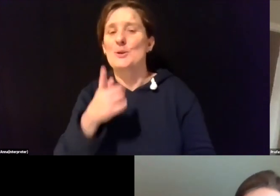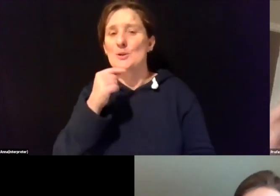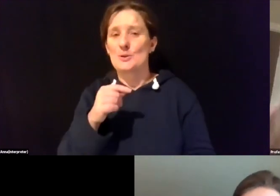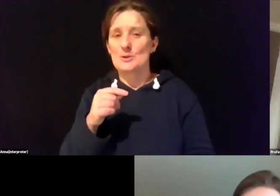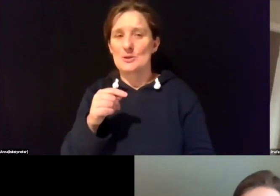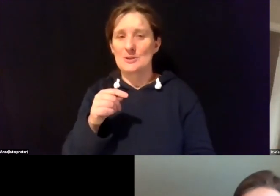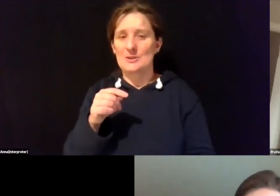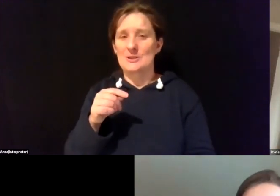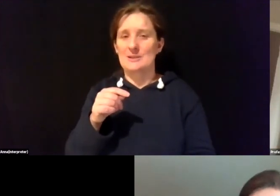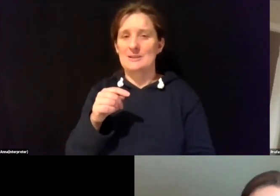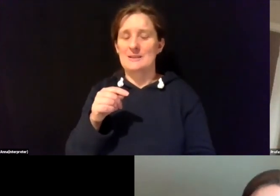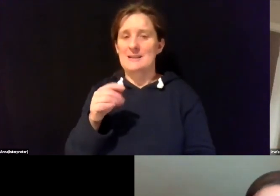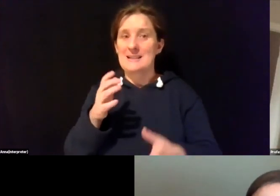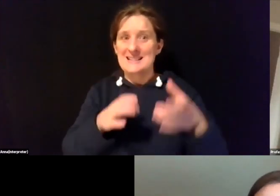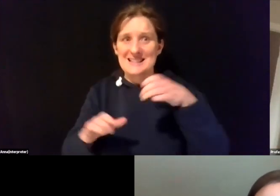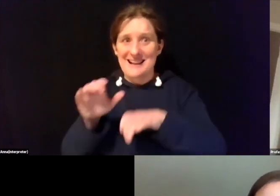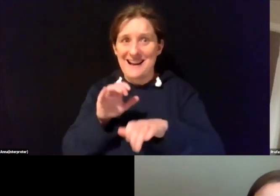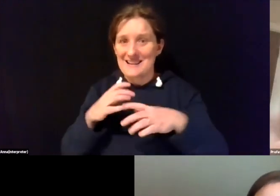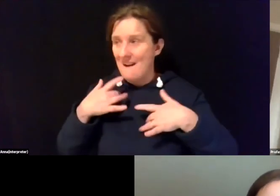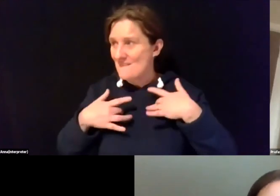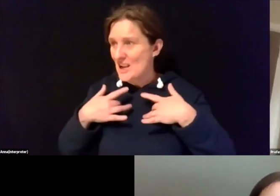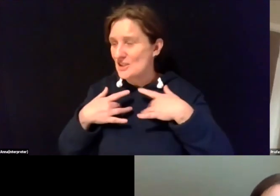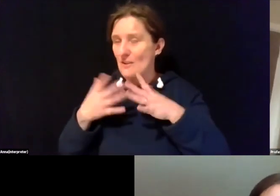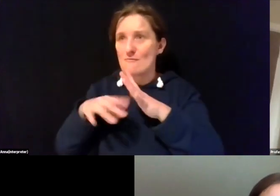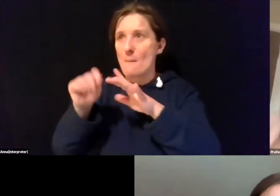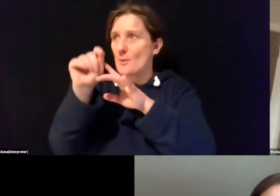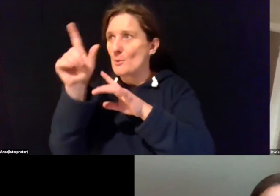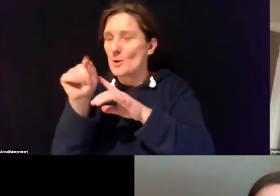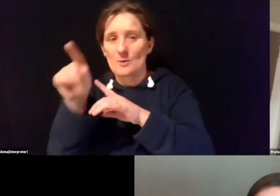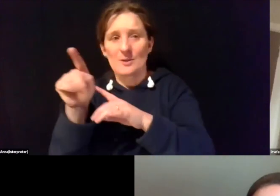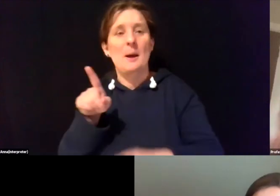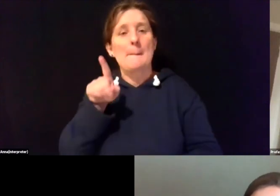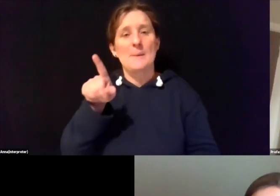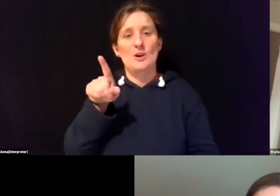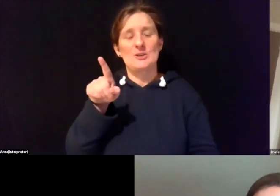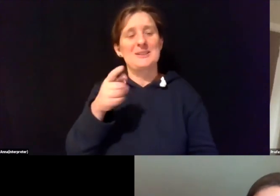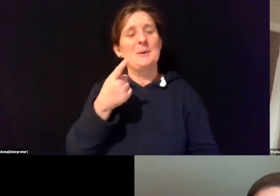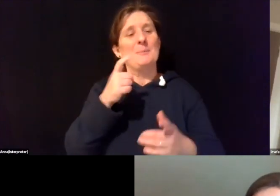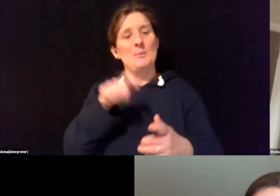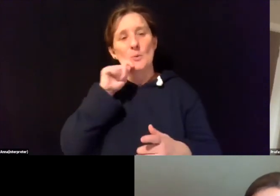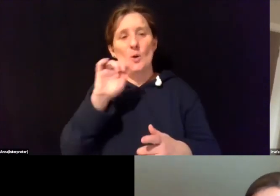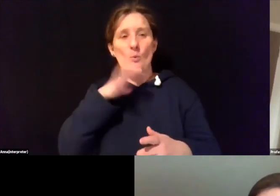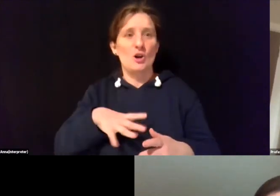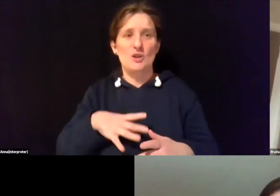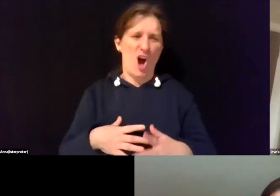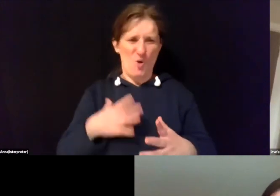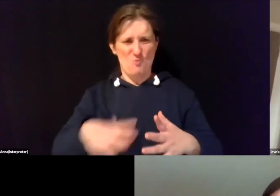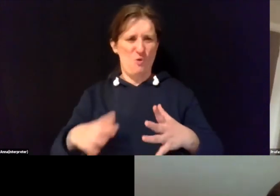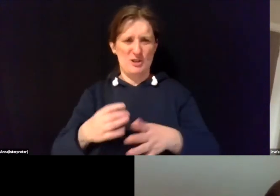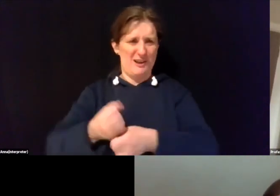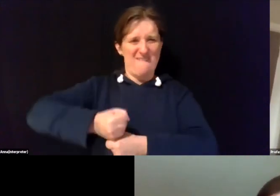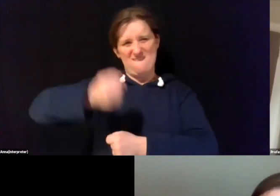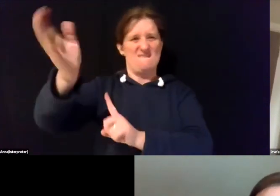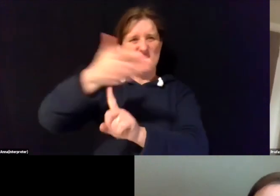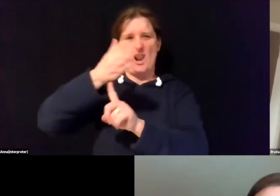the scientific adventure of a lifetime. But I suspect what will actually happen is people want to go and put a flag on the tallest mountain in the solar system, and people want